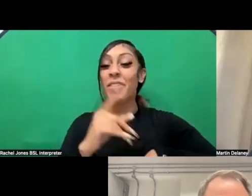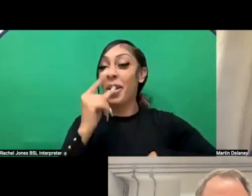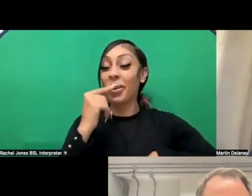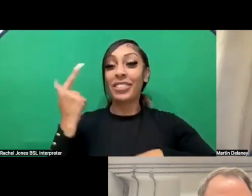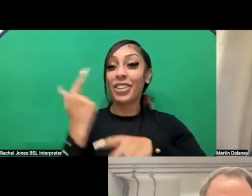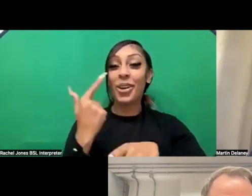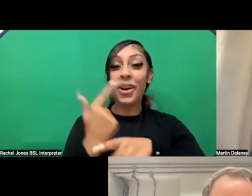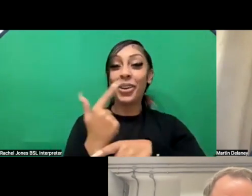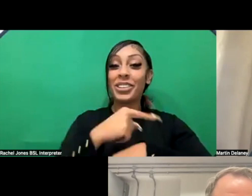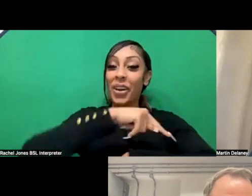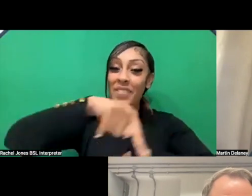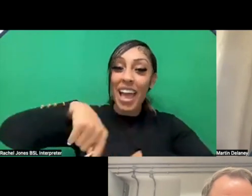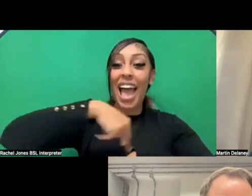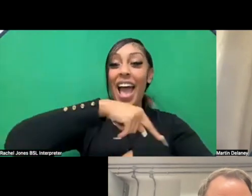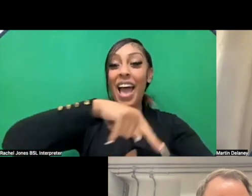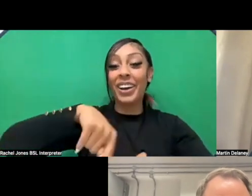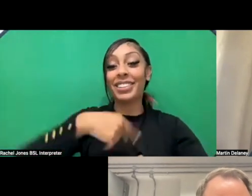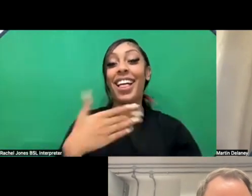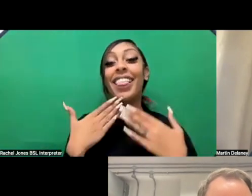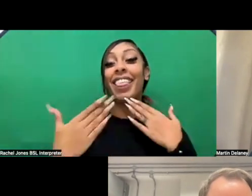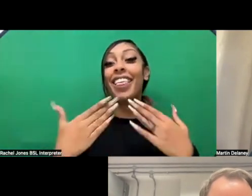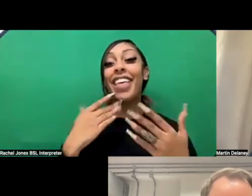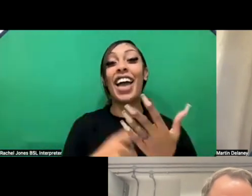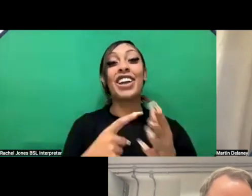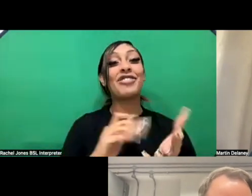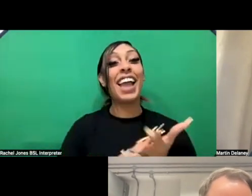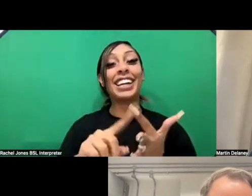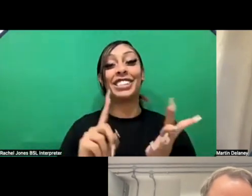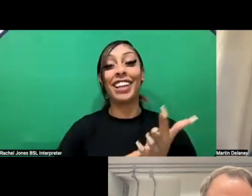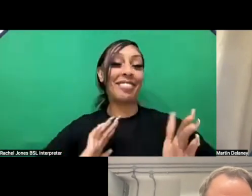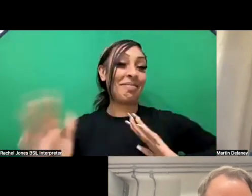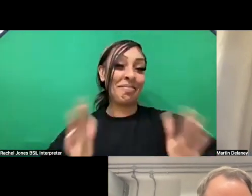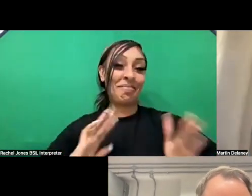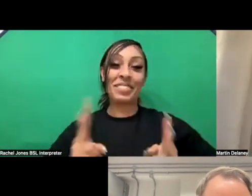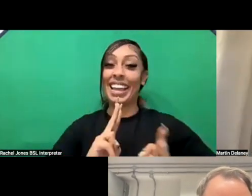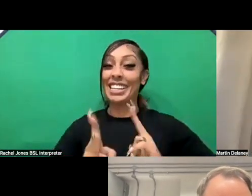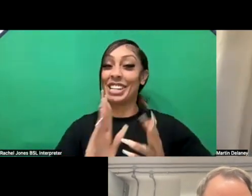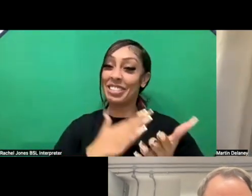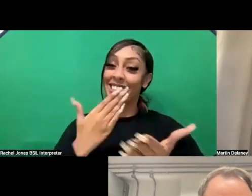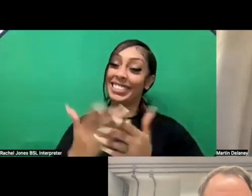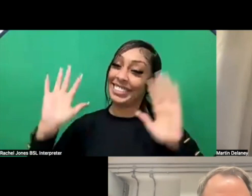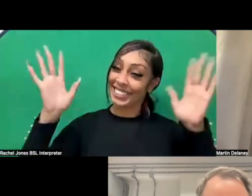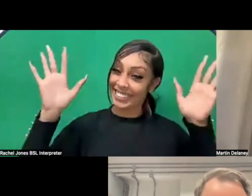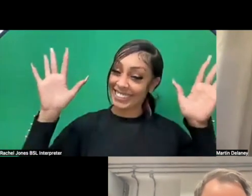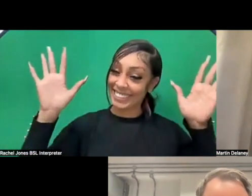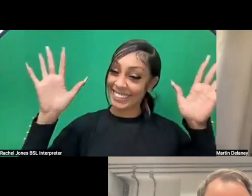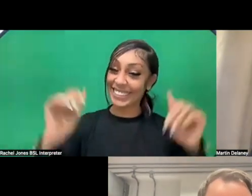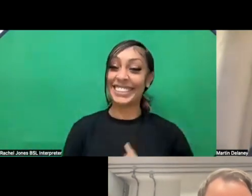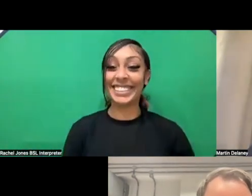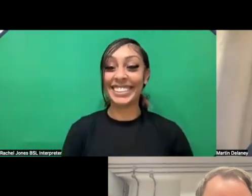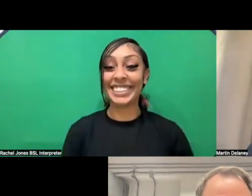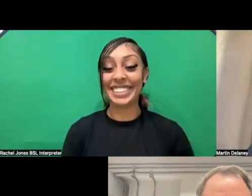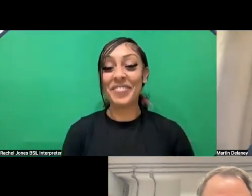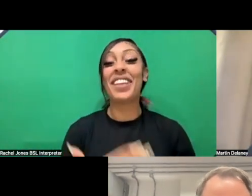think. But also big thanks to Rachel, who's been working hard interpreting the whole event for us. Thank you. And